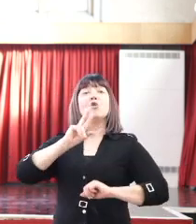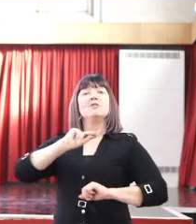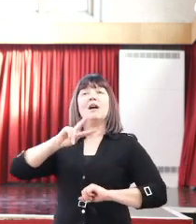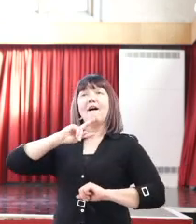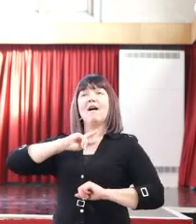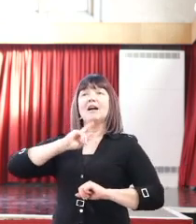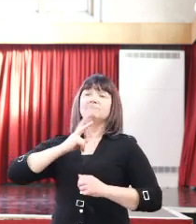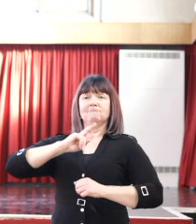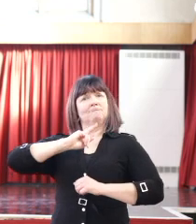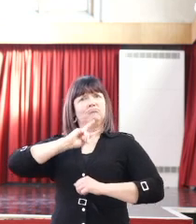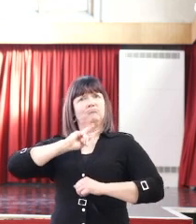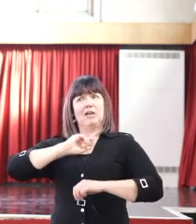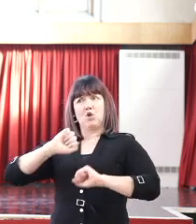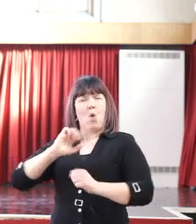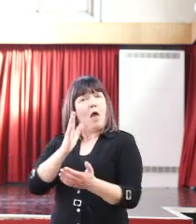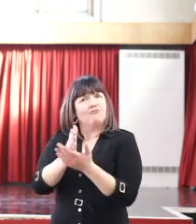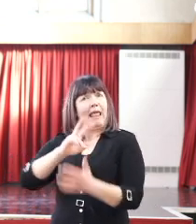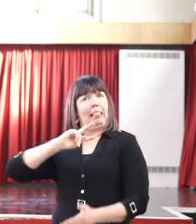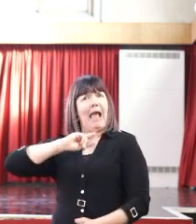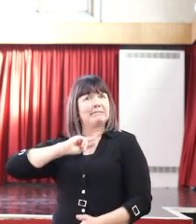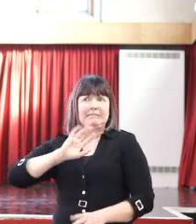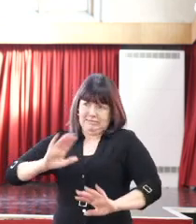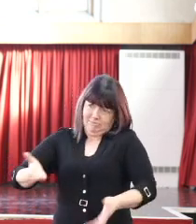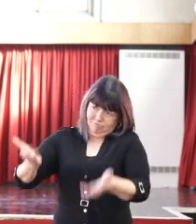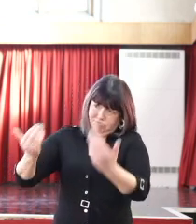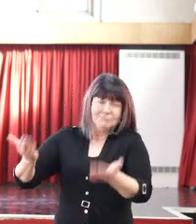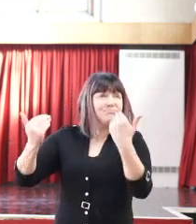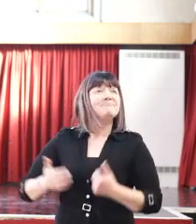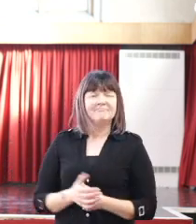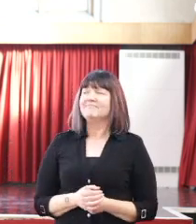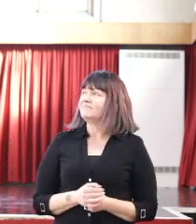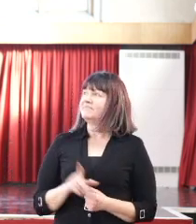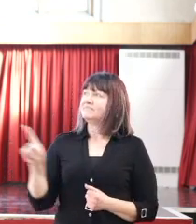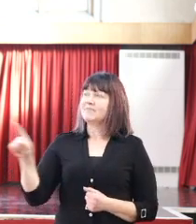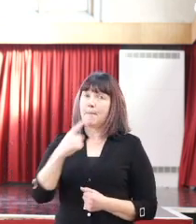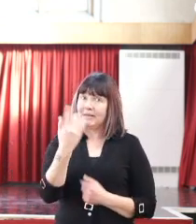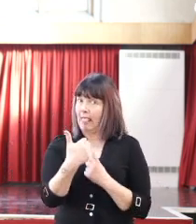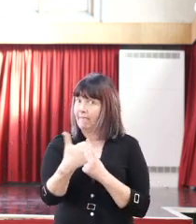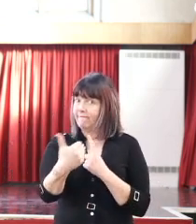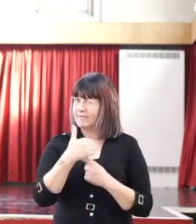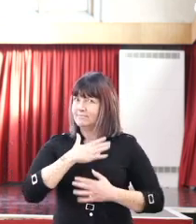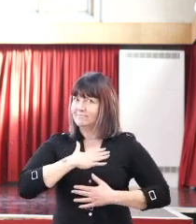I like to hear people's real accents. You might notice I have a little one as well.